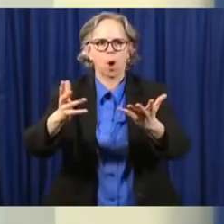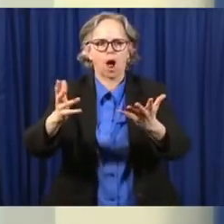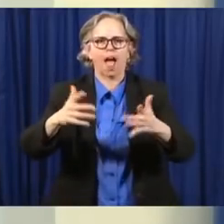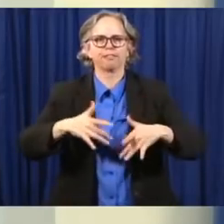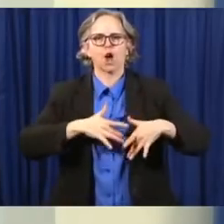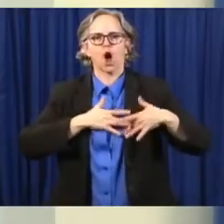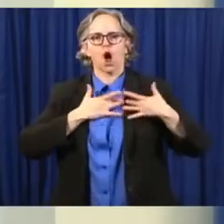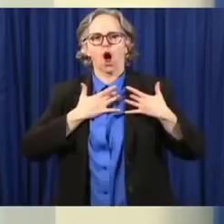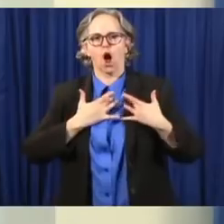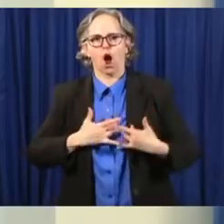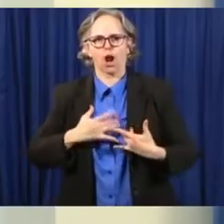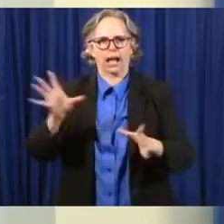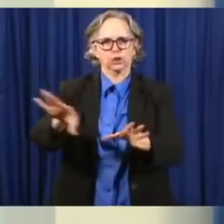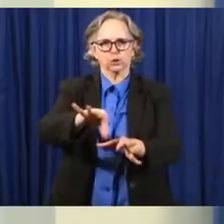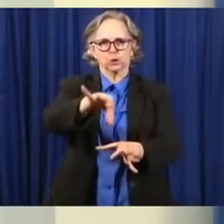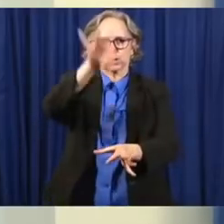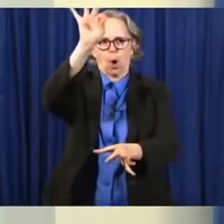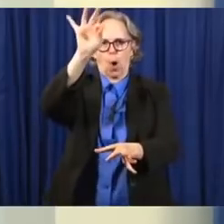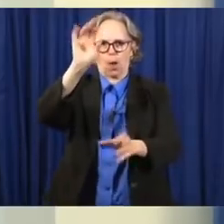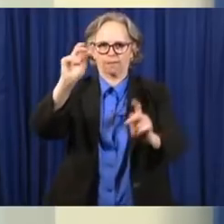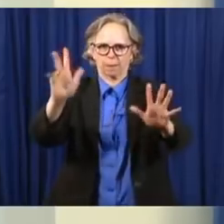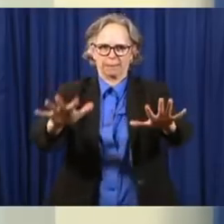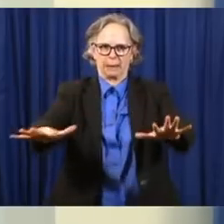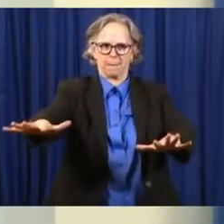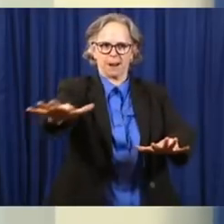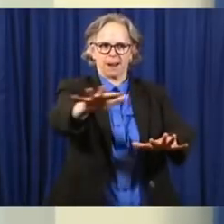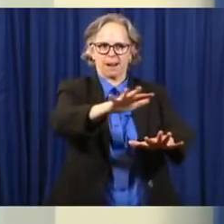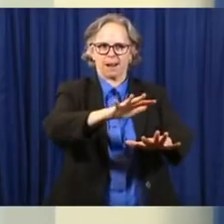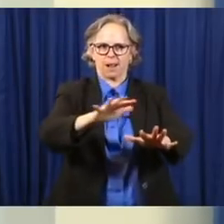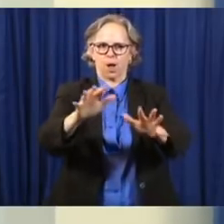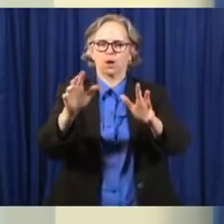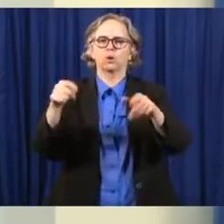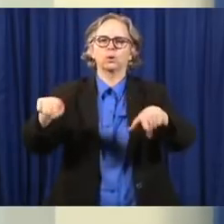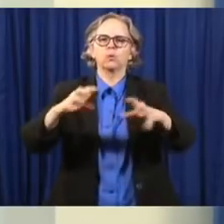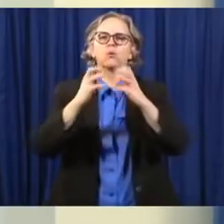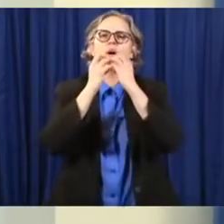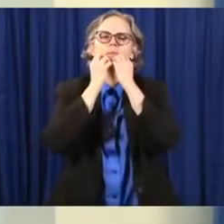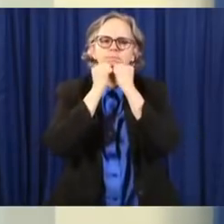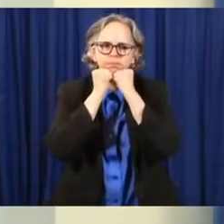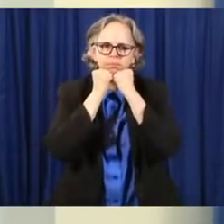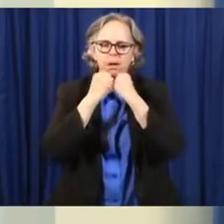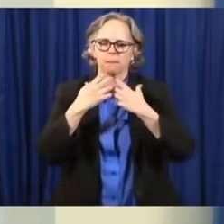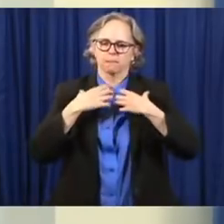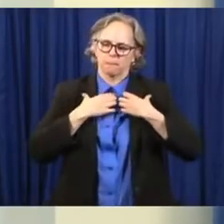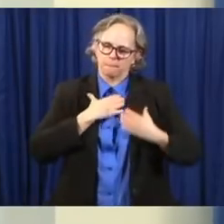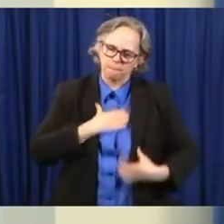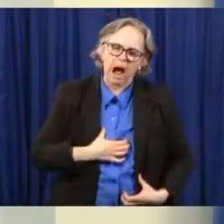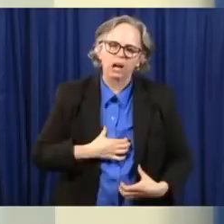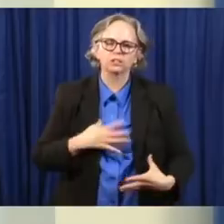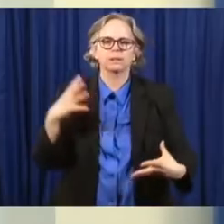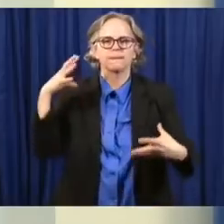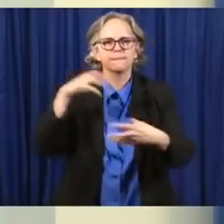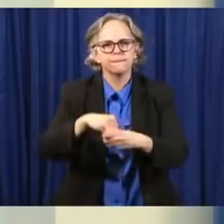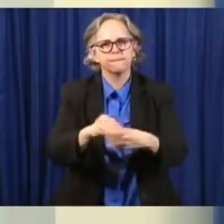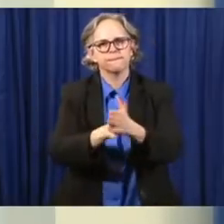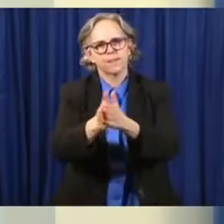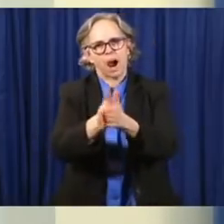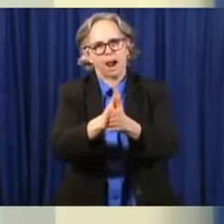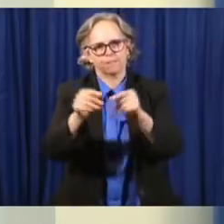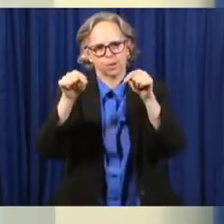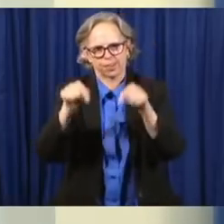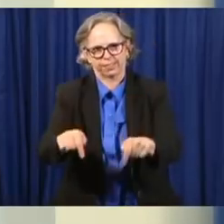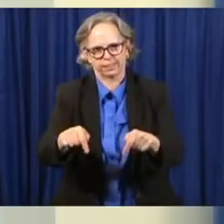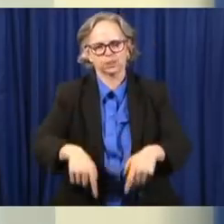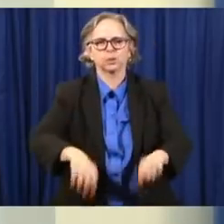passion to be at the front of this in Ohio is leading us to unprecedented levels of cooperation and innovation